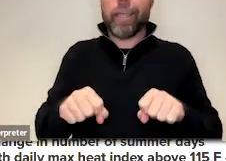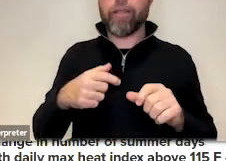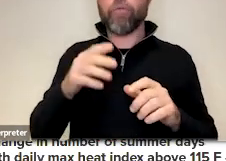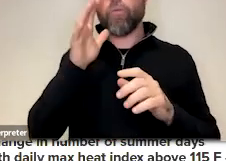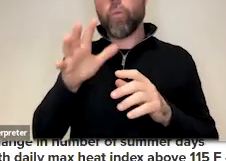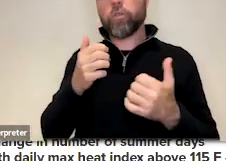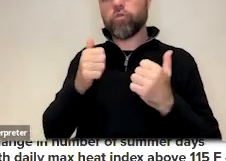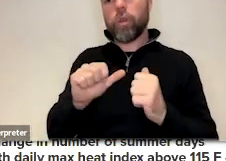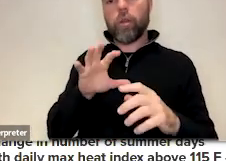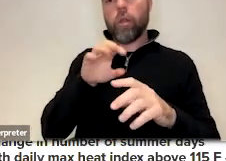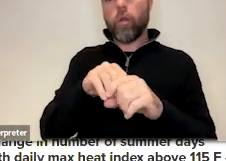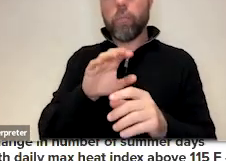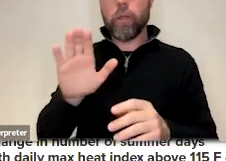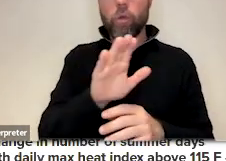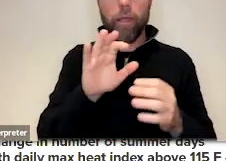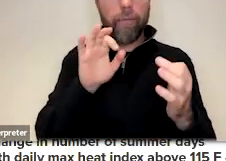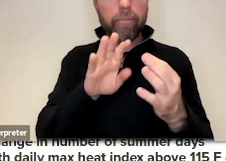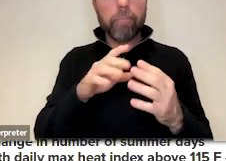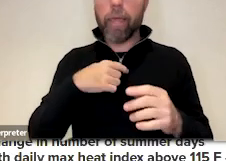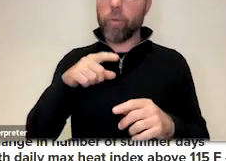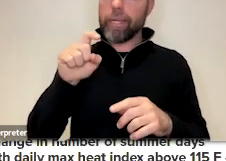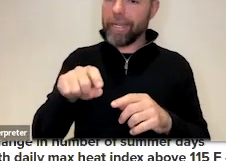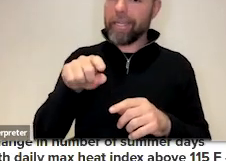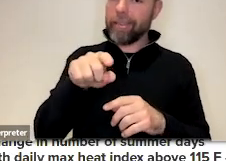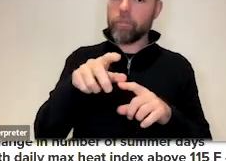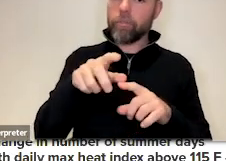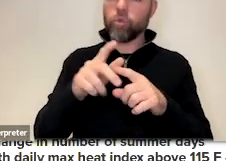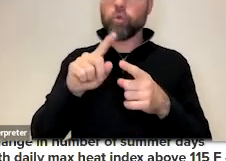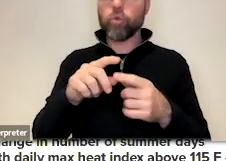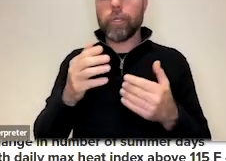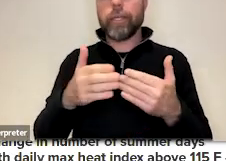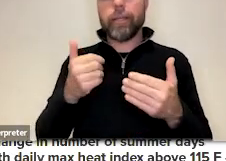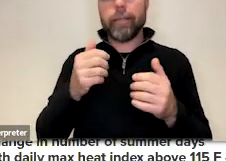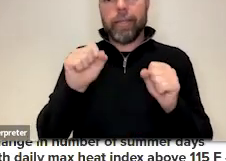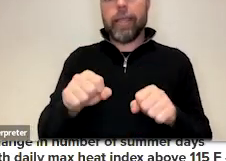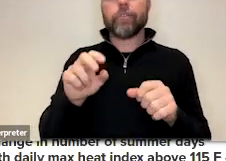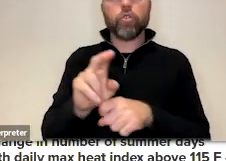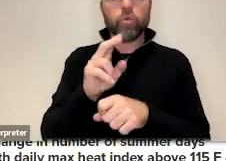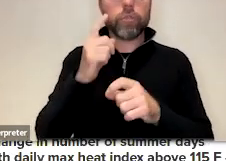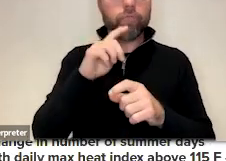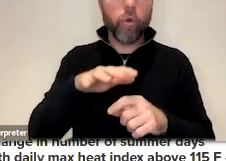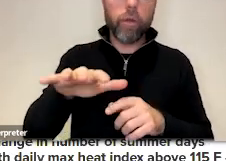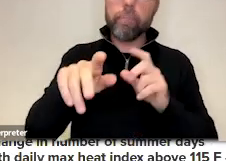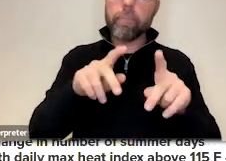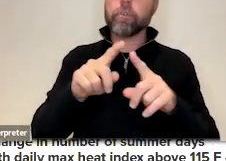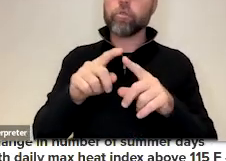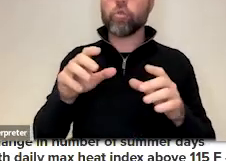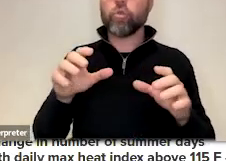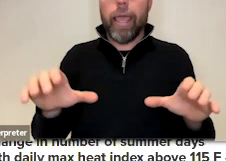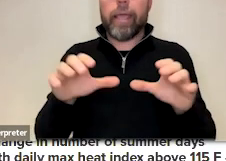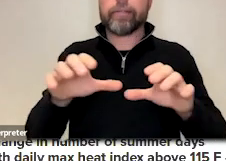your feedback. We need this tool to be usable for folks. We want this to be something that you can use to take action